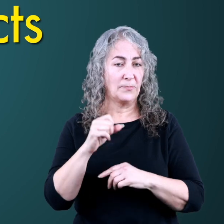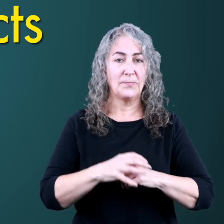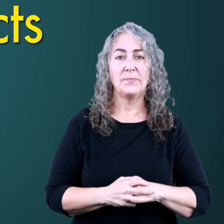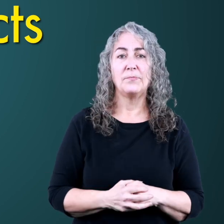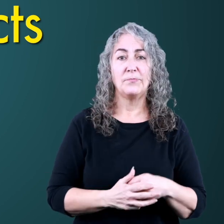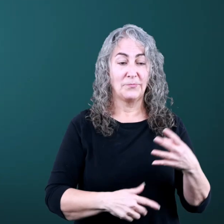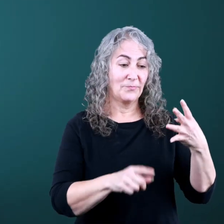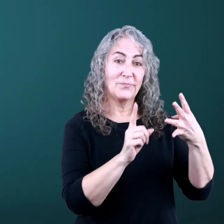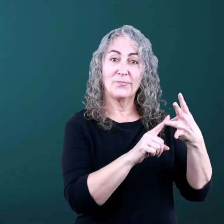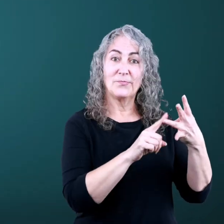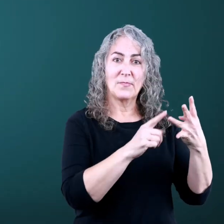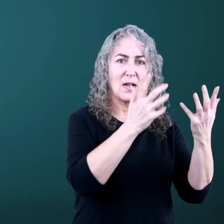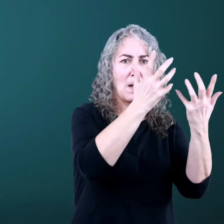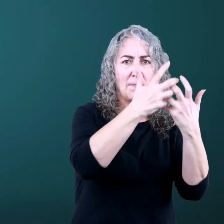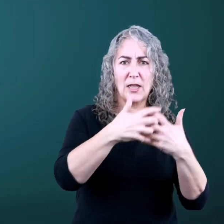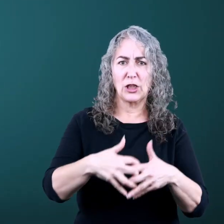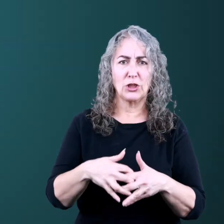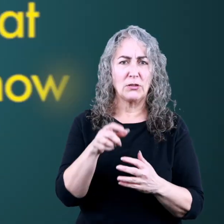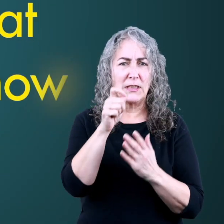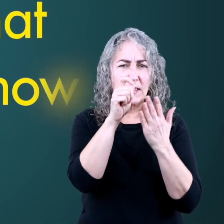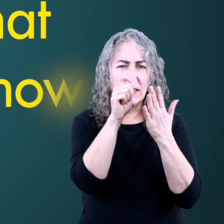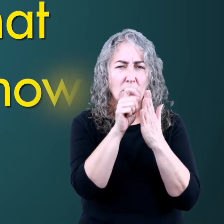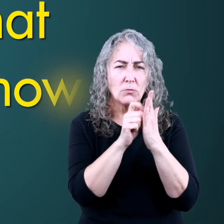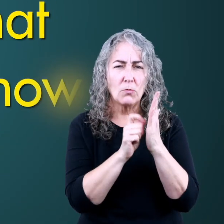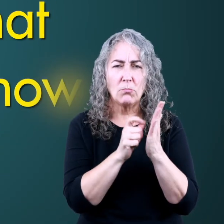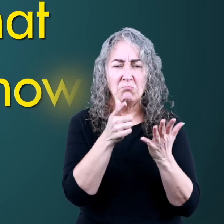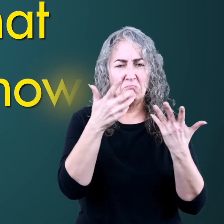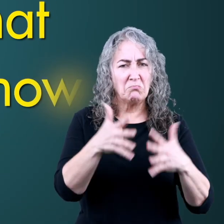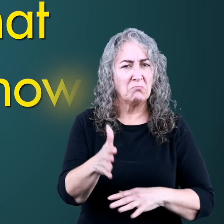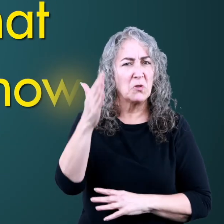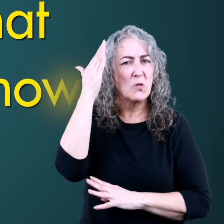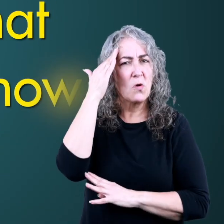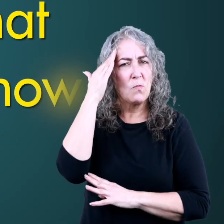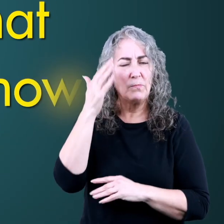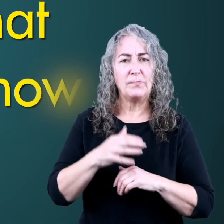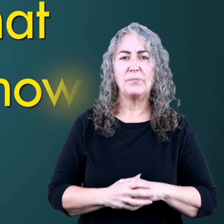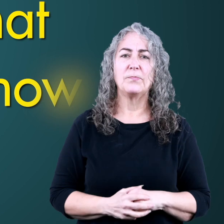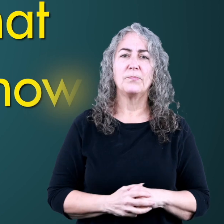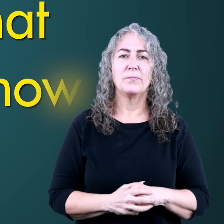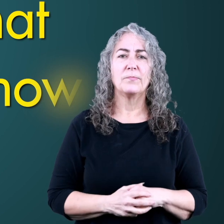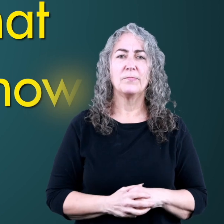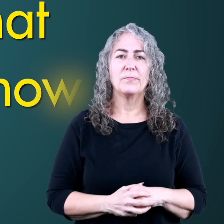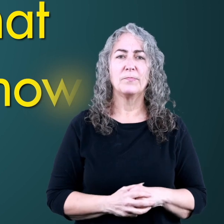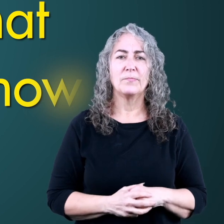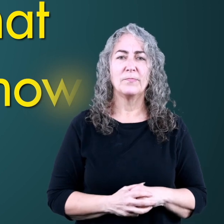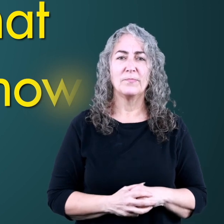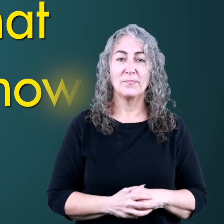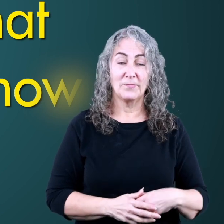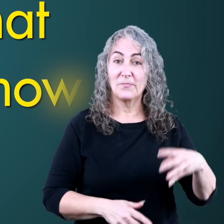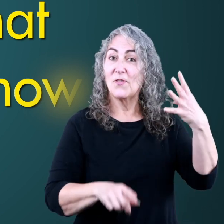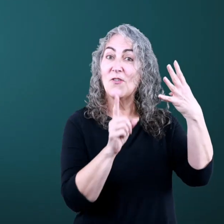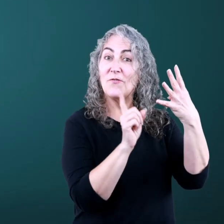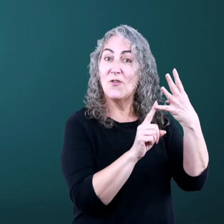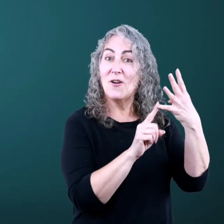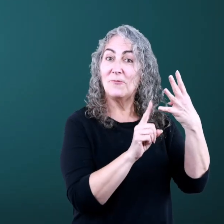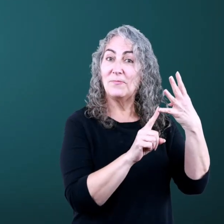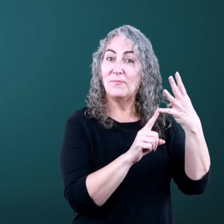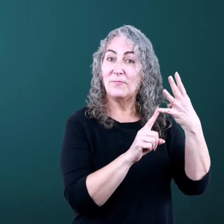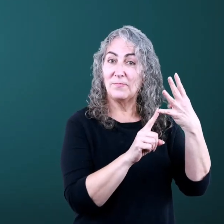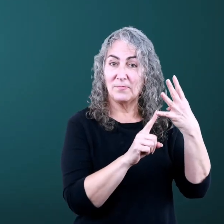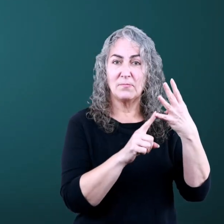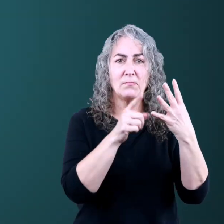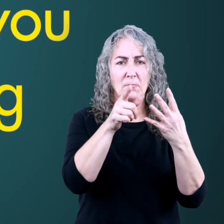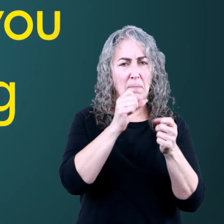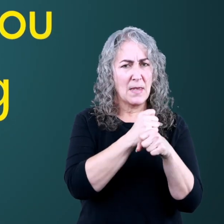details. Number 3, combine those details with things that you already know. Number